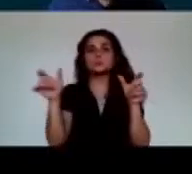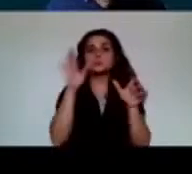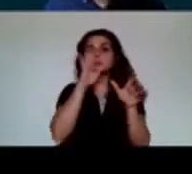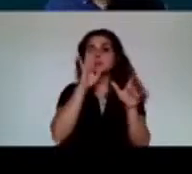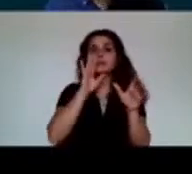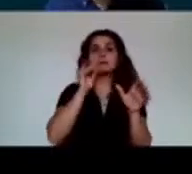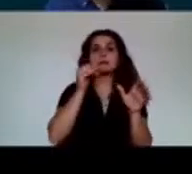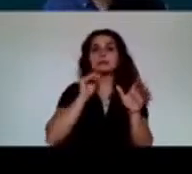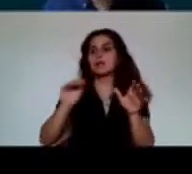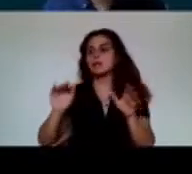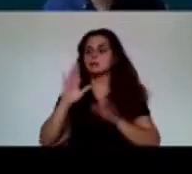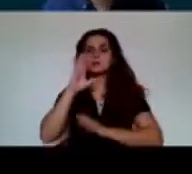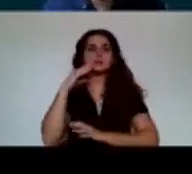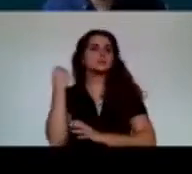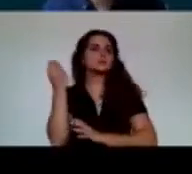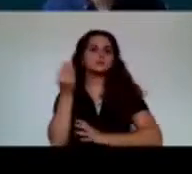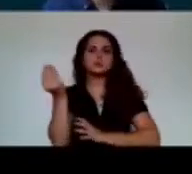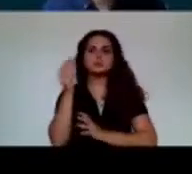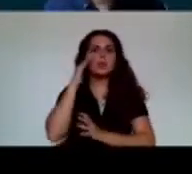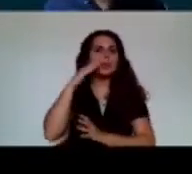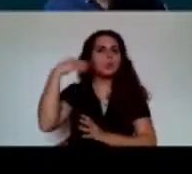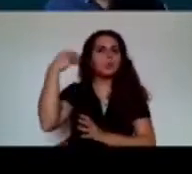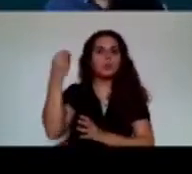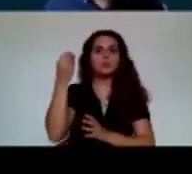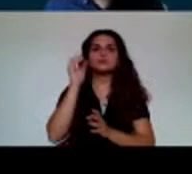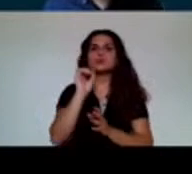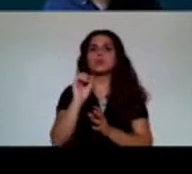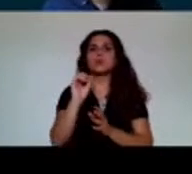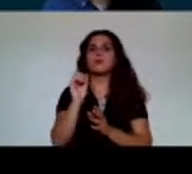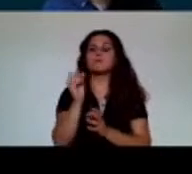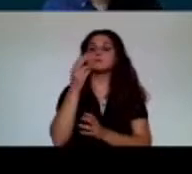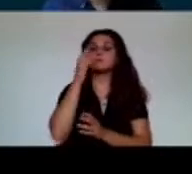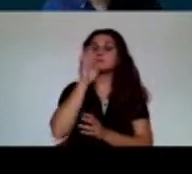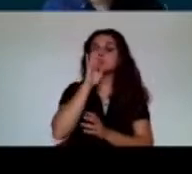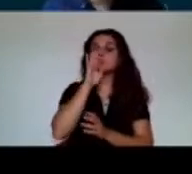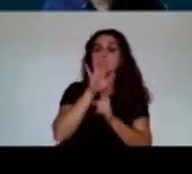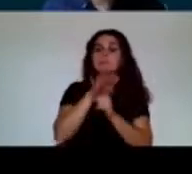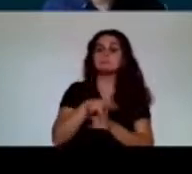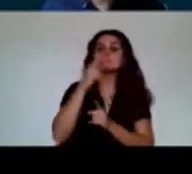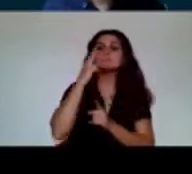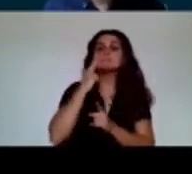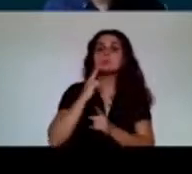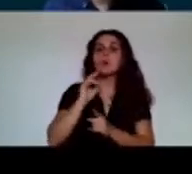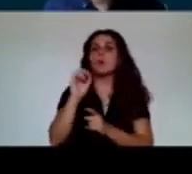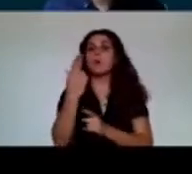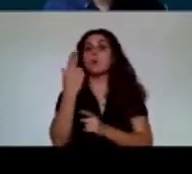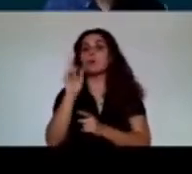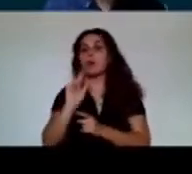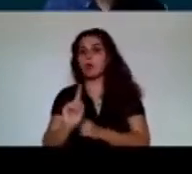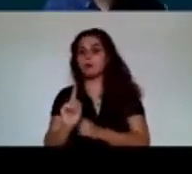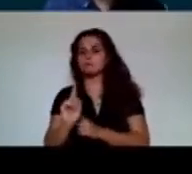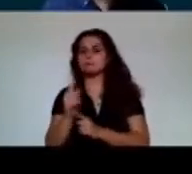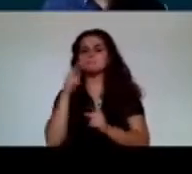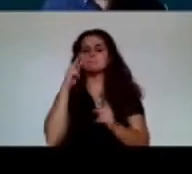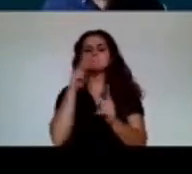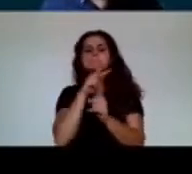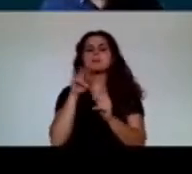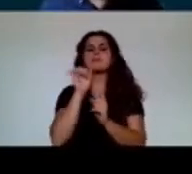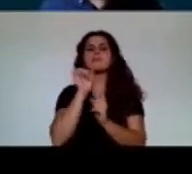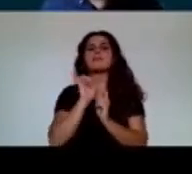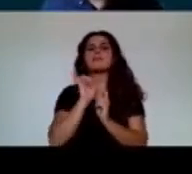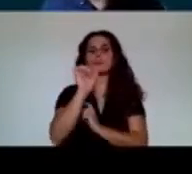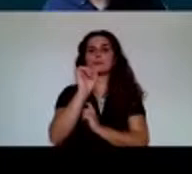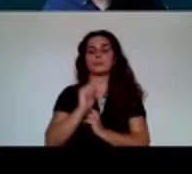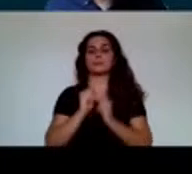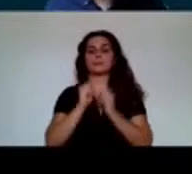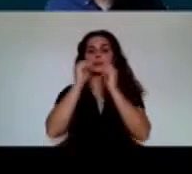children, adolescents, adults, whether they are racist or not, what are their perceptions? Then I